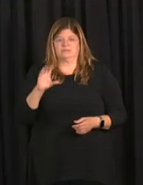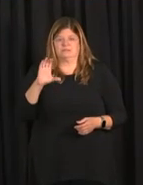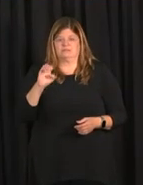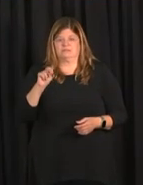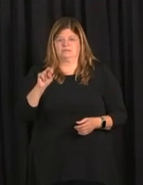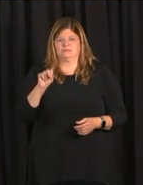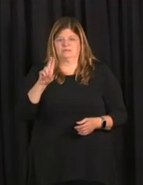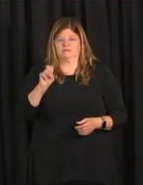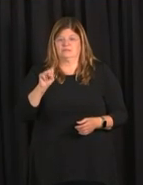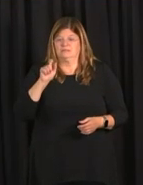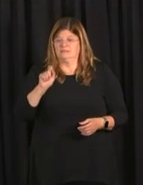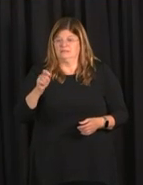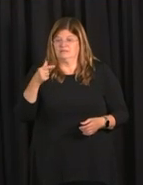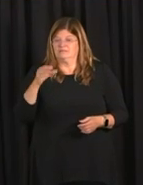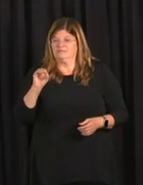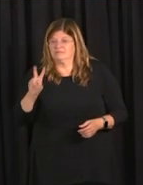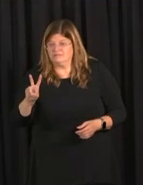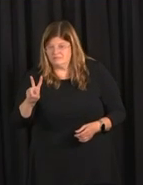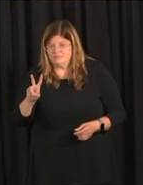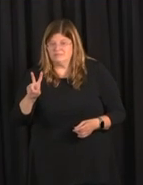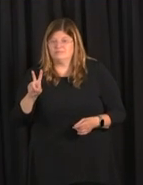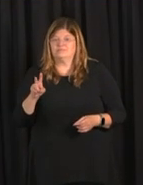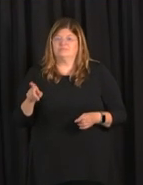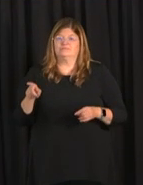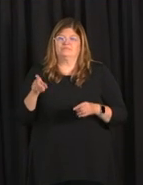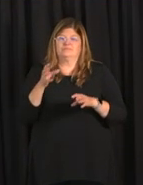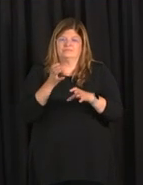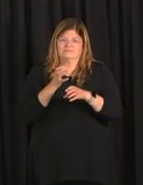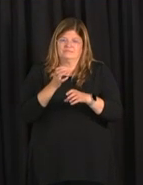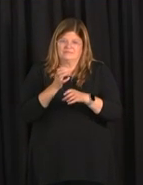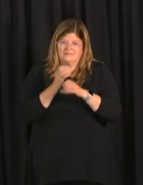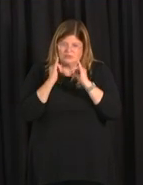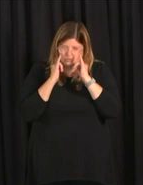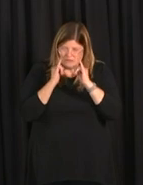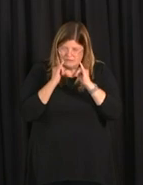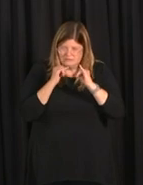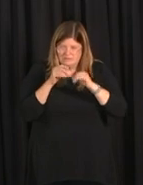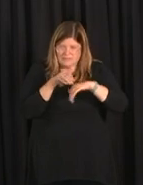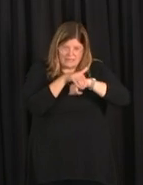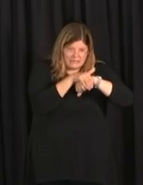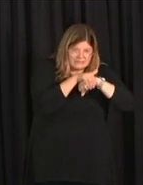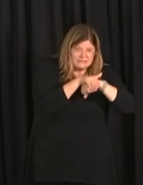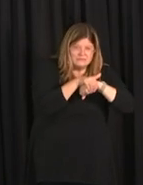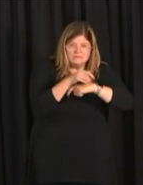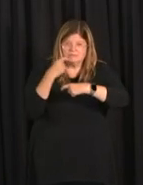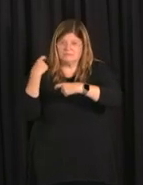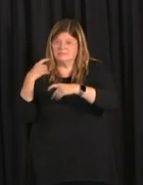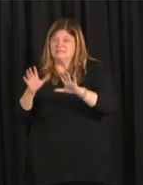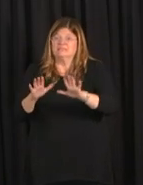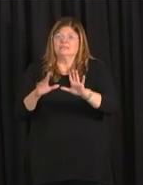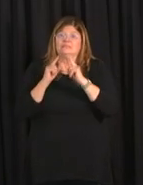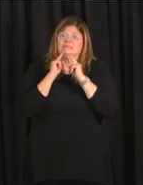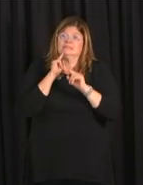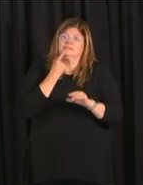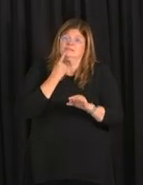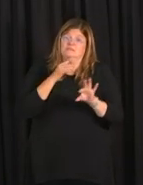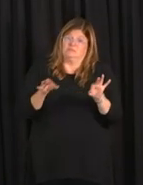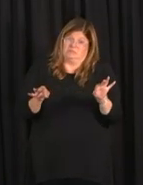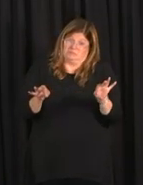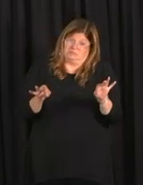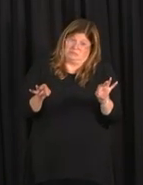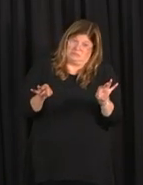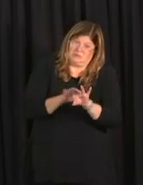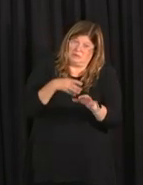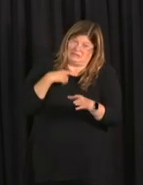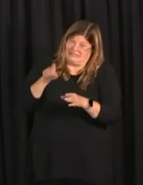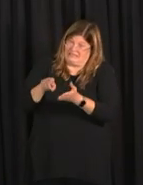listed in English and in Spanish. It's a very, very serious thing